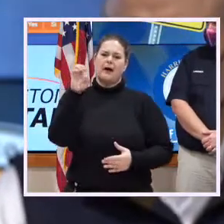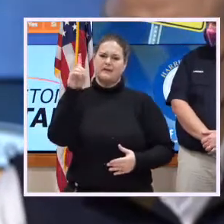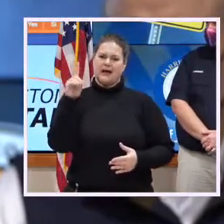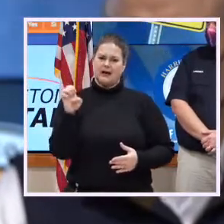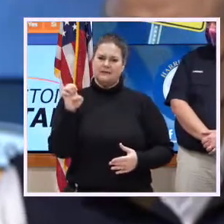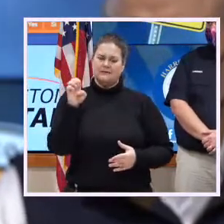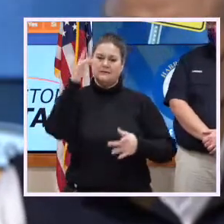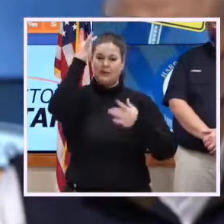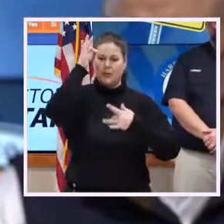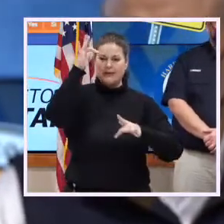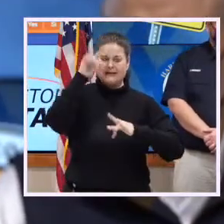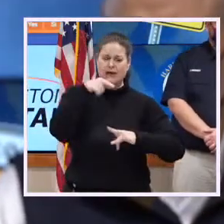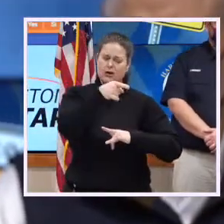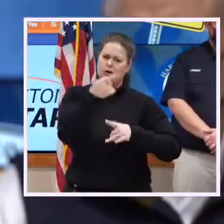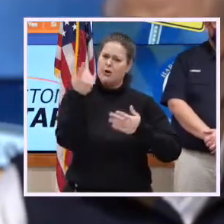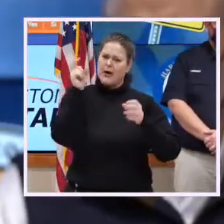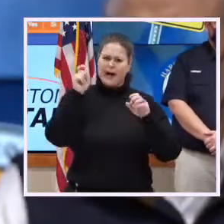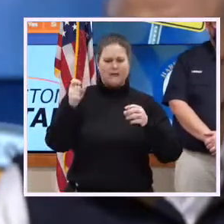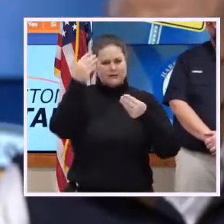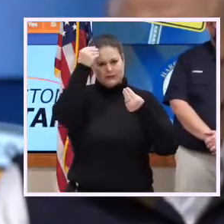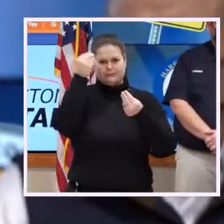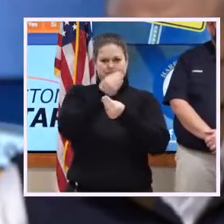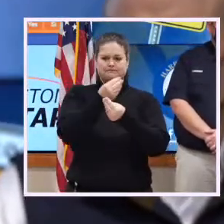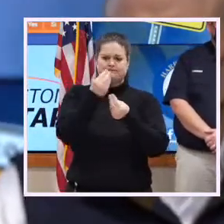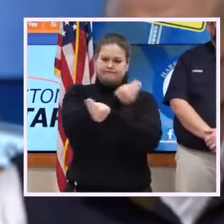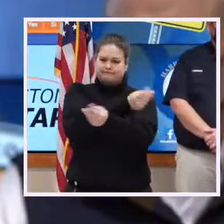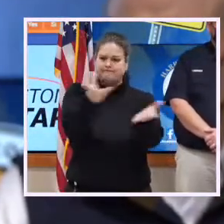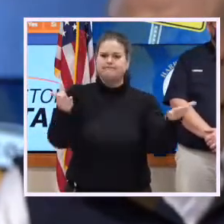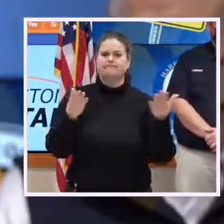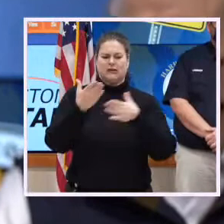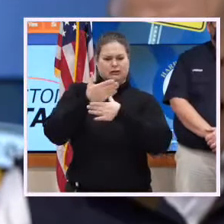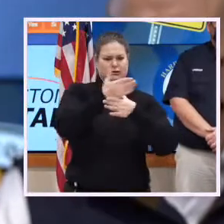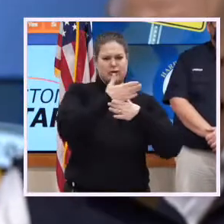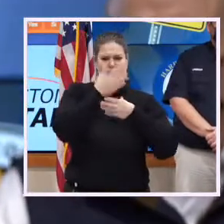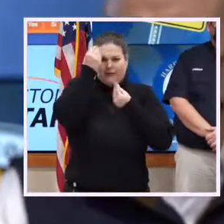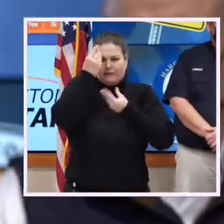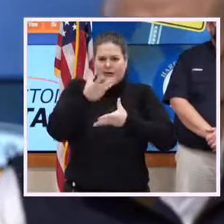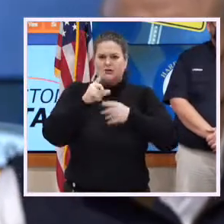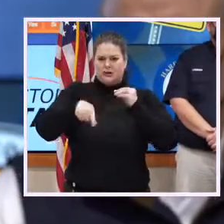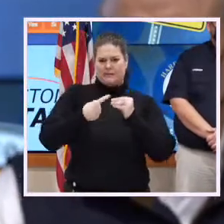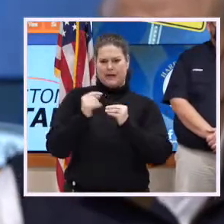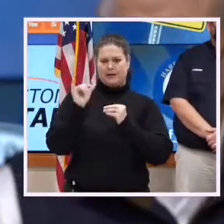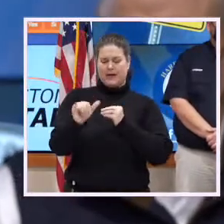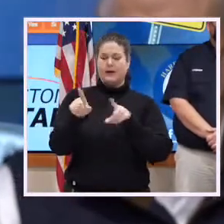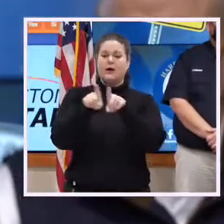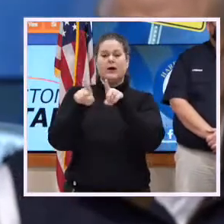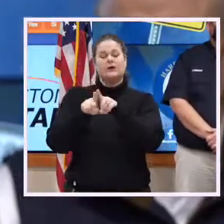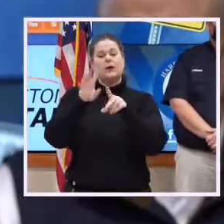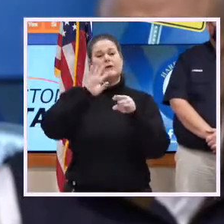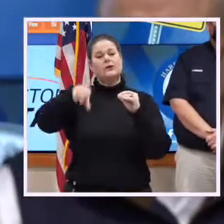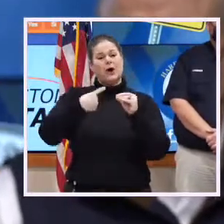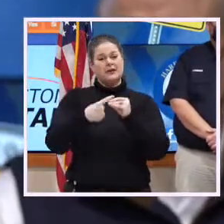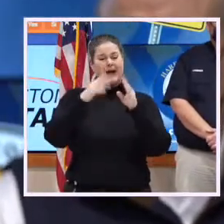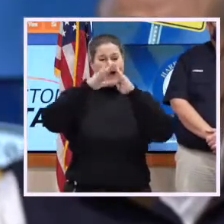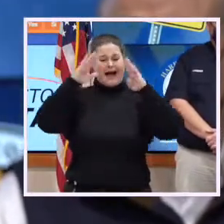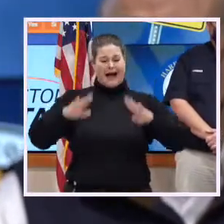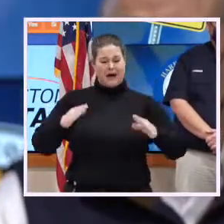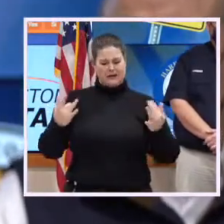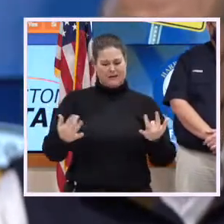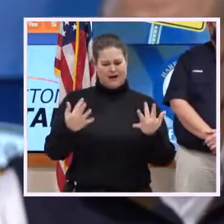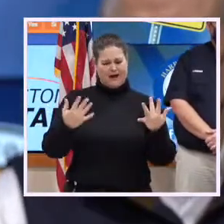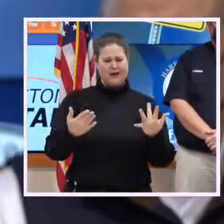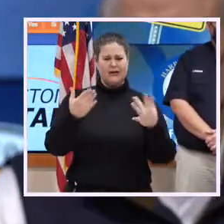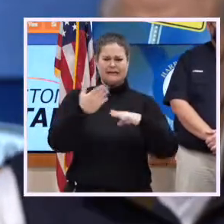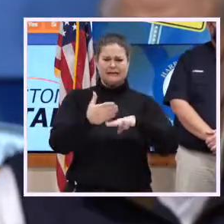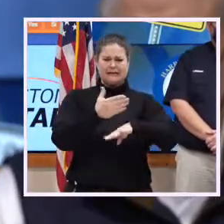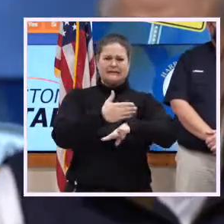that word, we need you. We need you to come together now. In addition, Judge Hidalgo talked about the increase of house fires. We're very concerned about